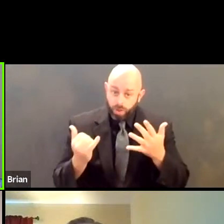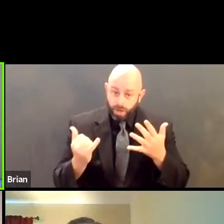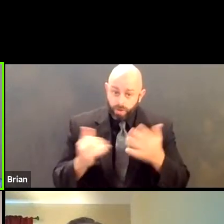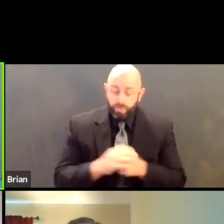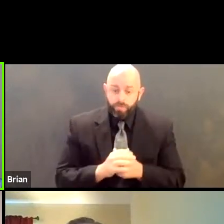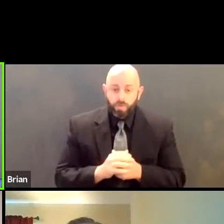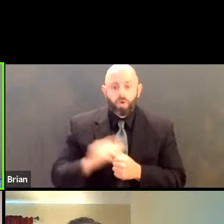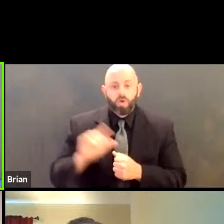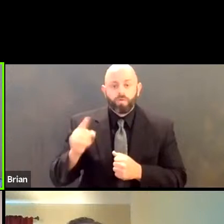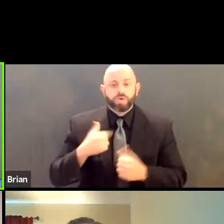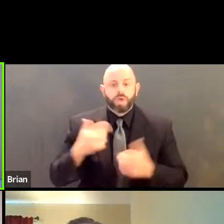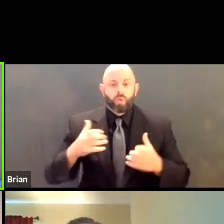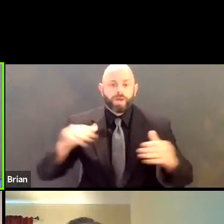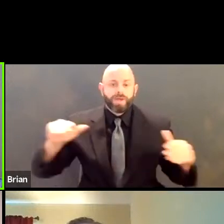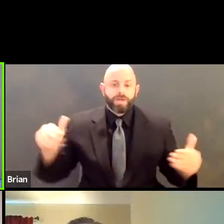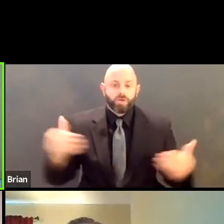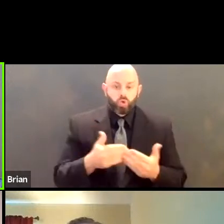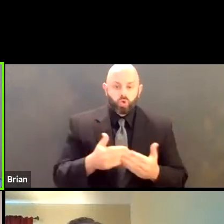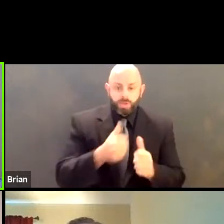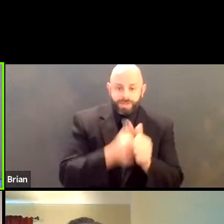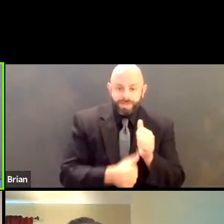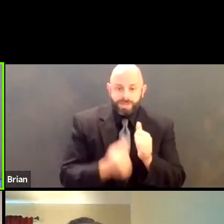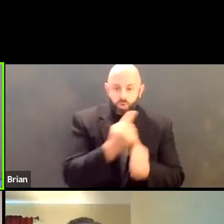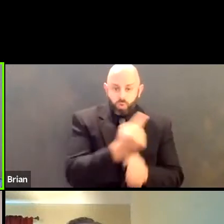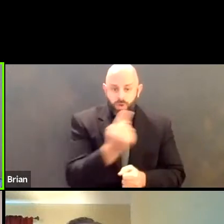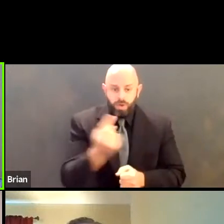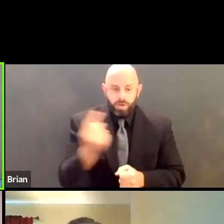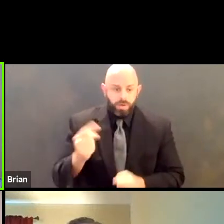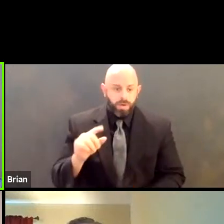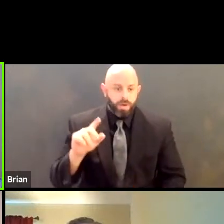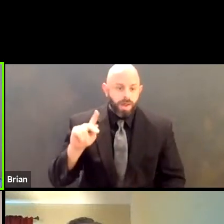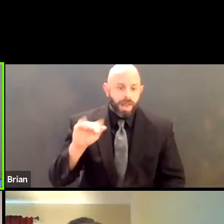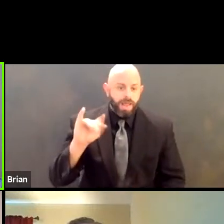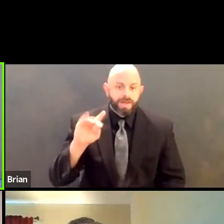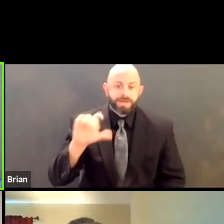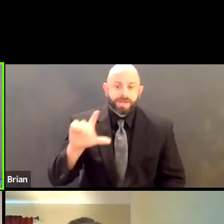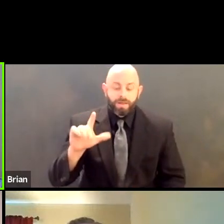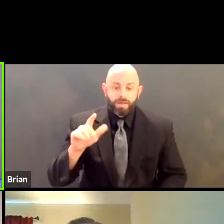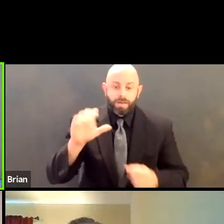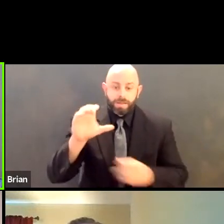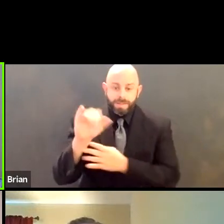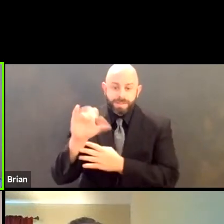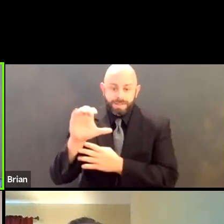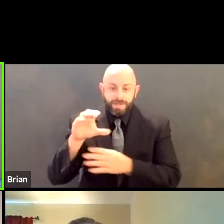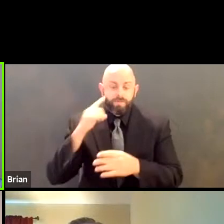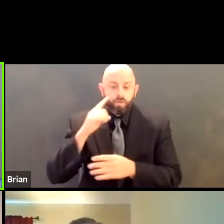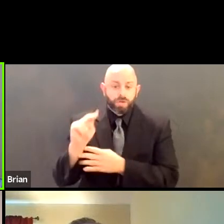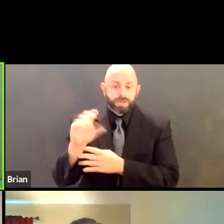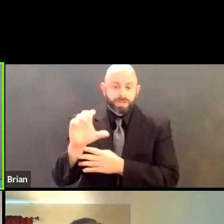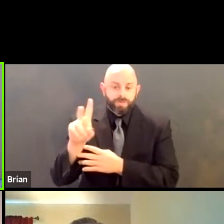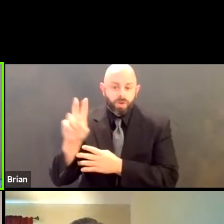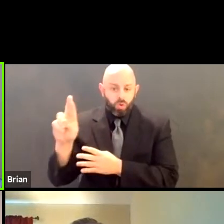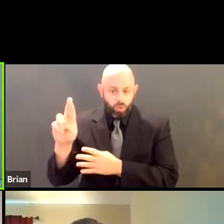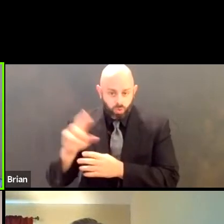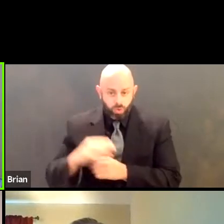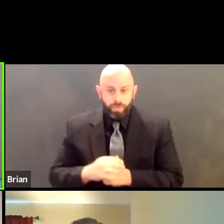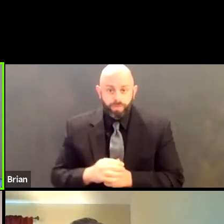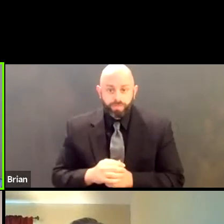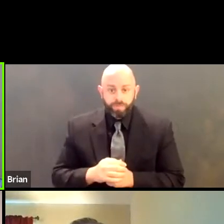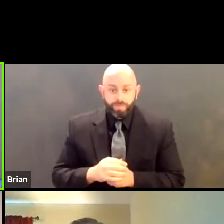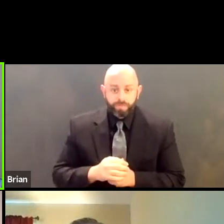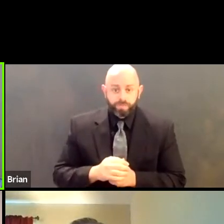is introduce our panelists. We have Kathy Deal, counselor in charge with the North Carolina Division of Vocational Rehabilitation